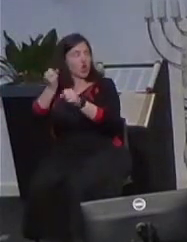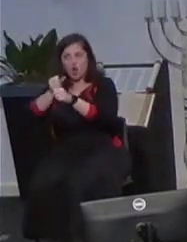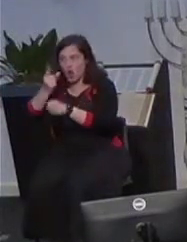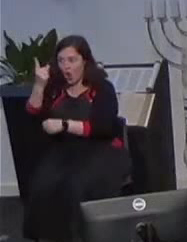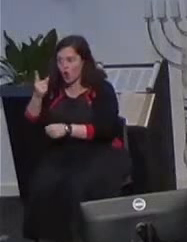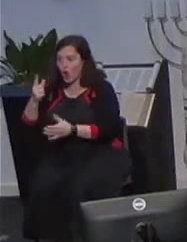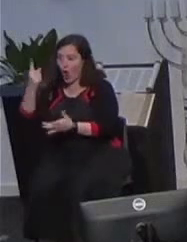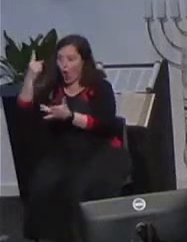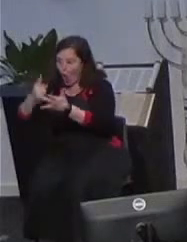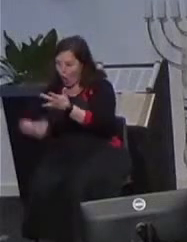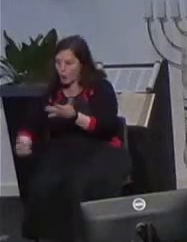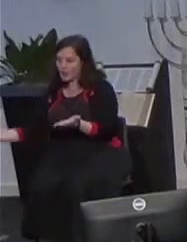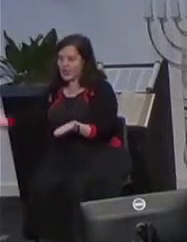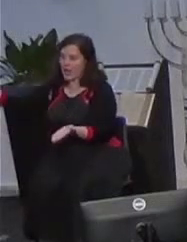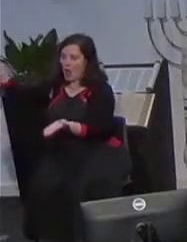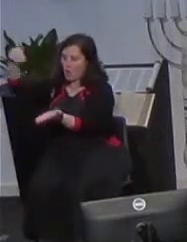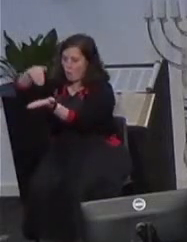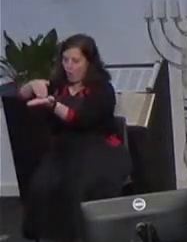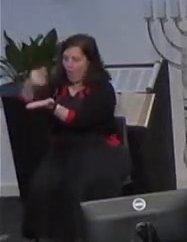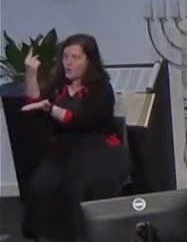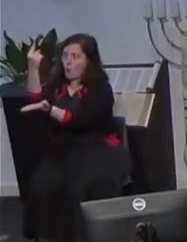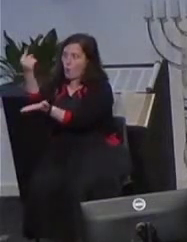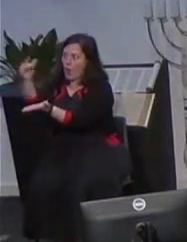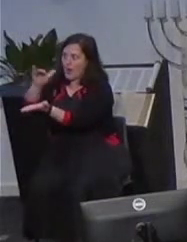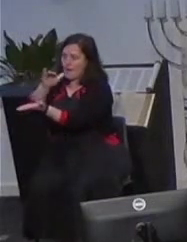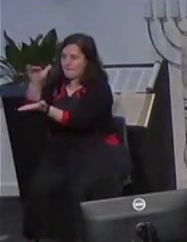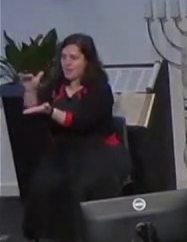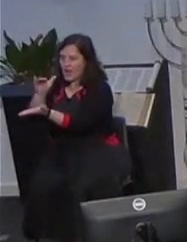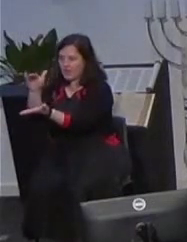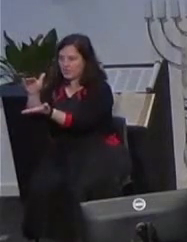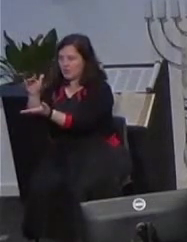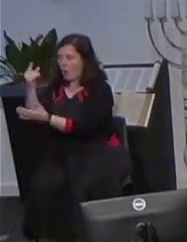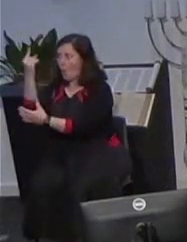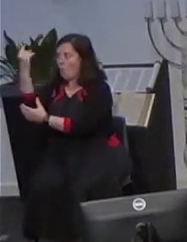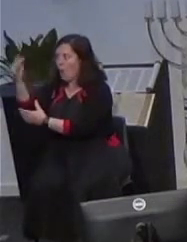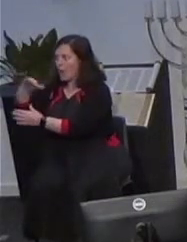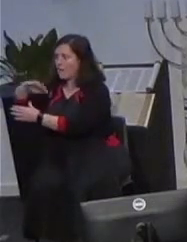curtain, inside a tabernacle or a temple.